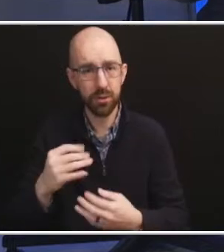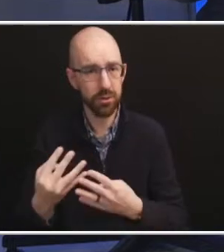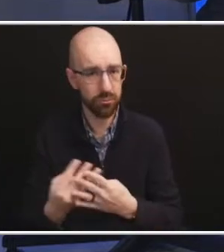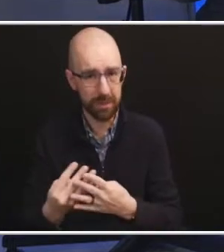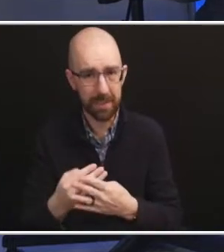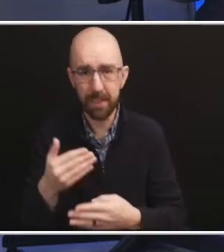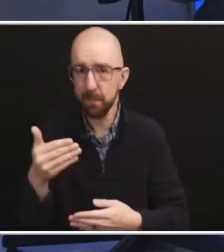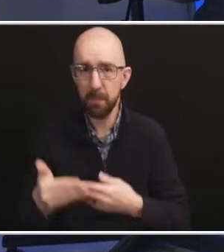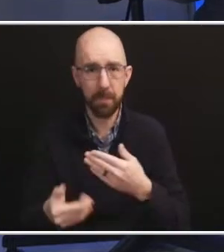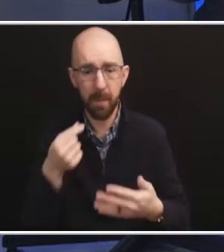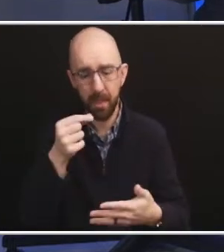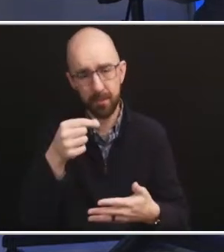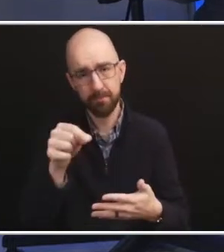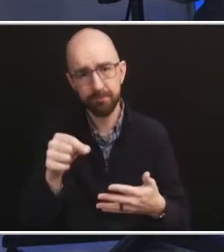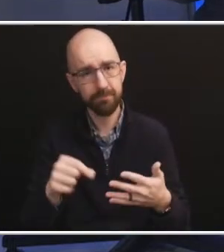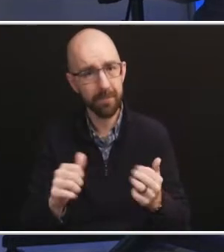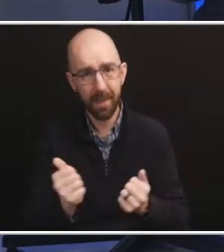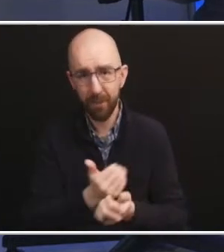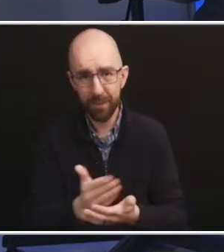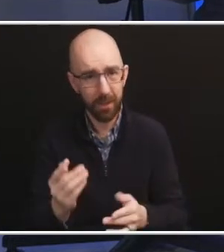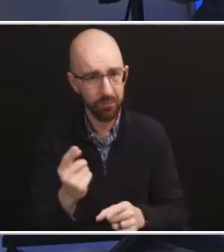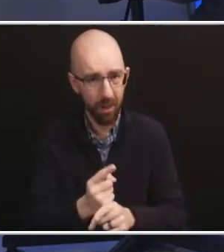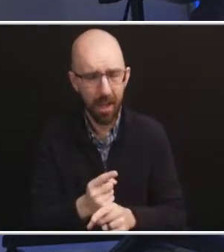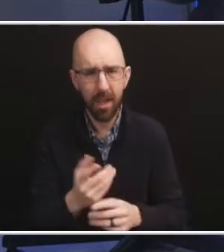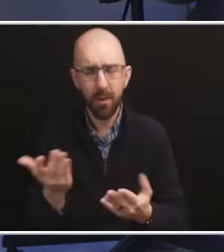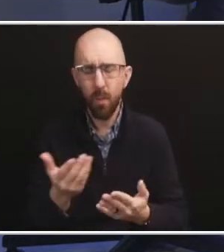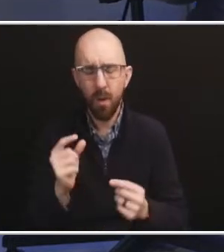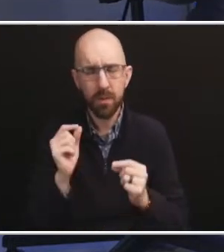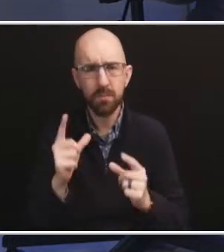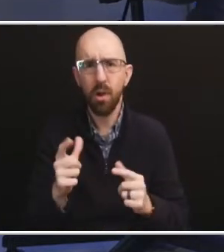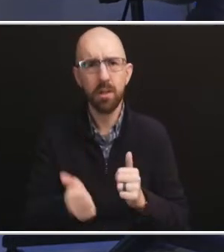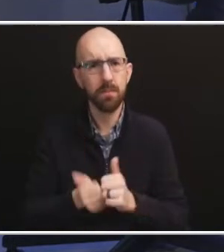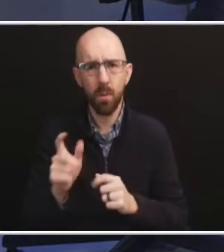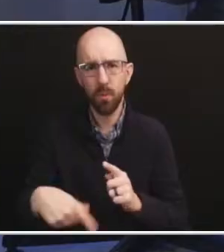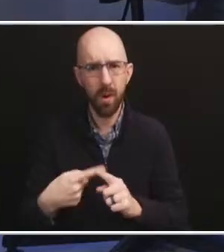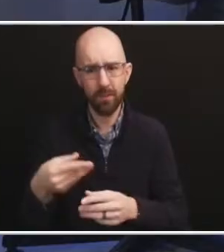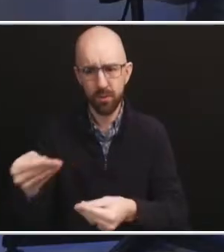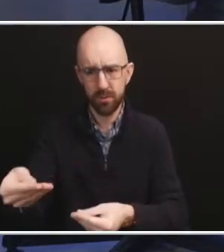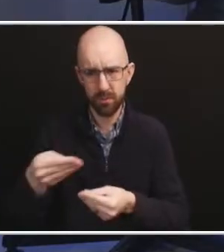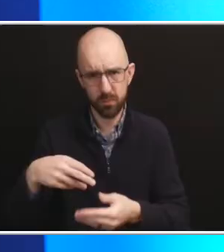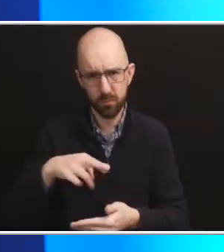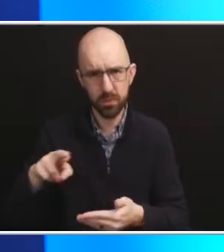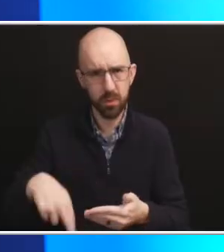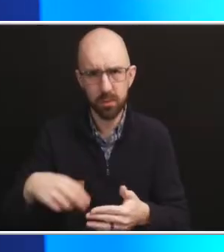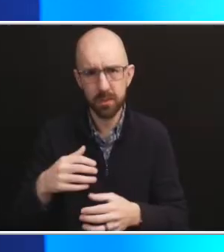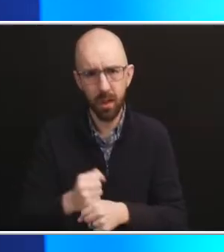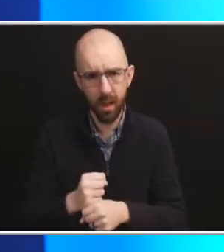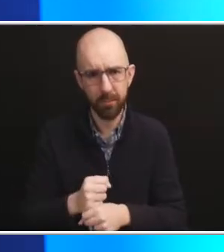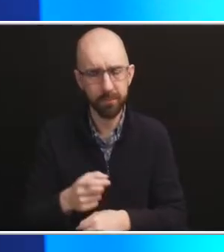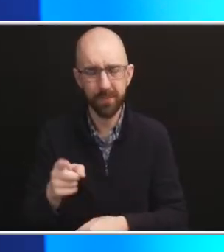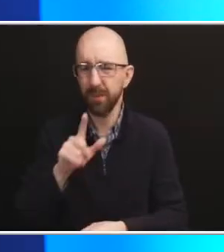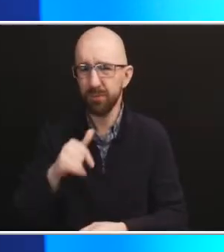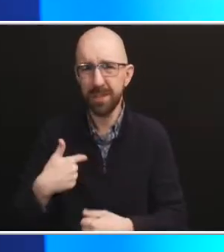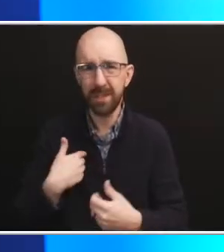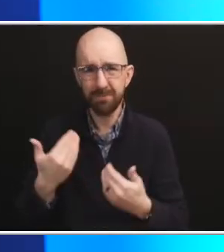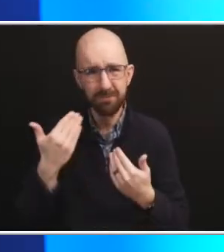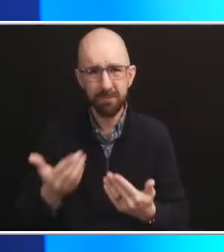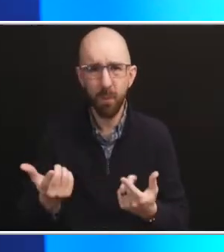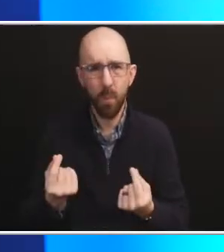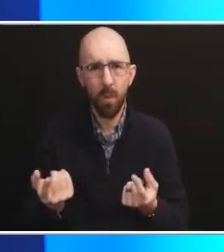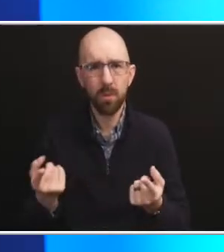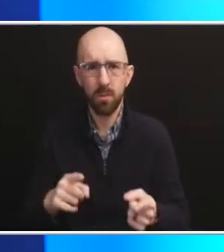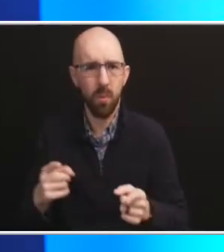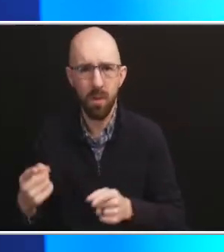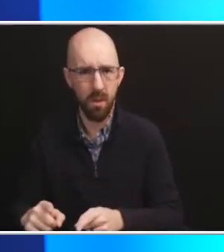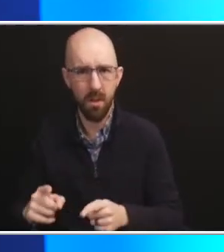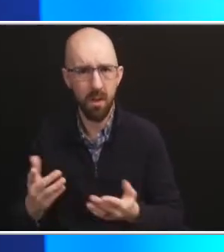things. Yes. What surprised you most when you got these results? That I really did not know what was going on. I